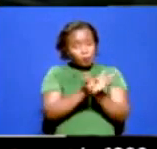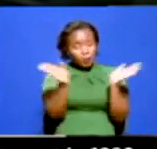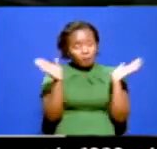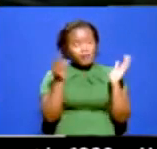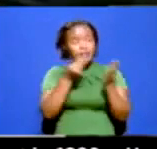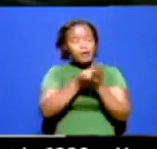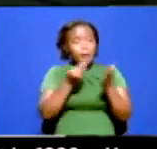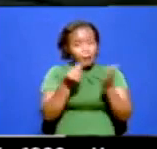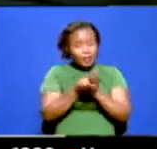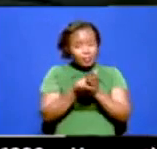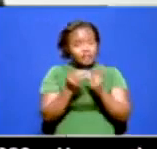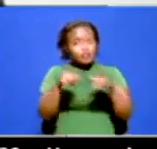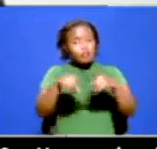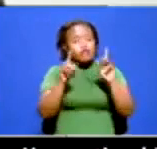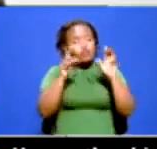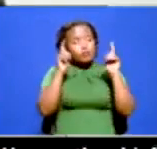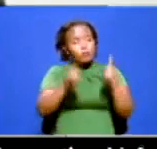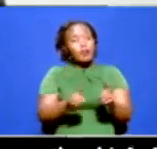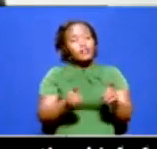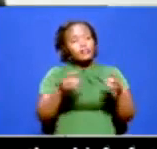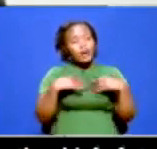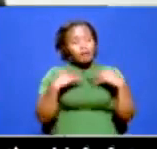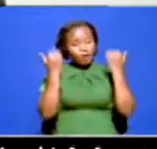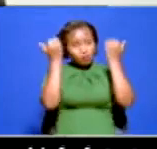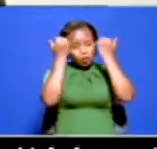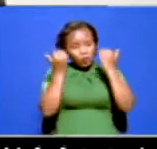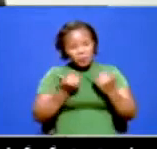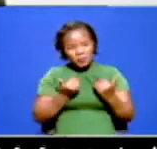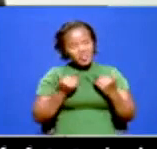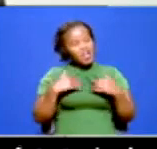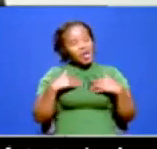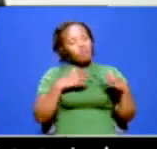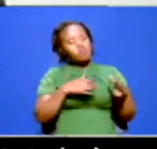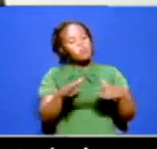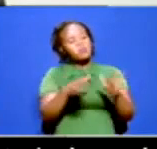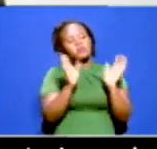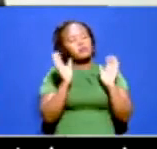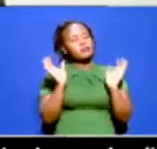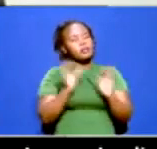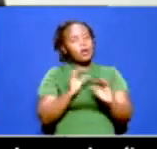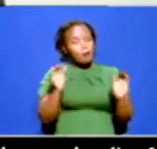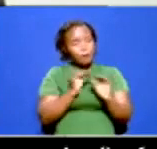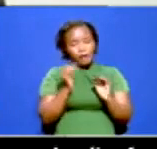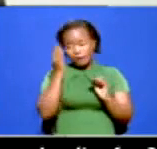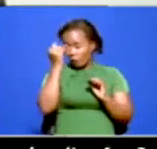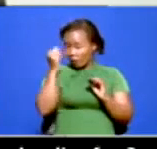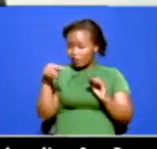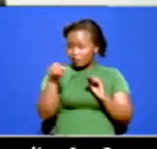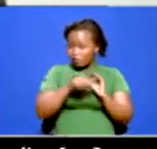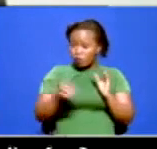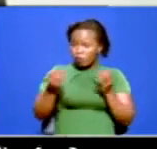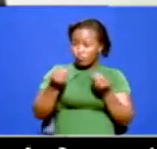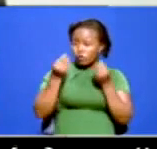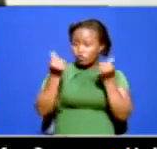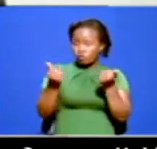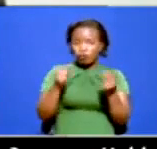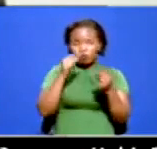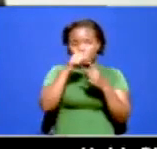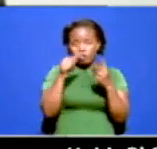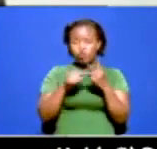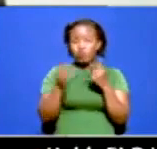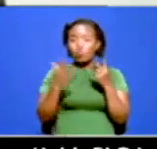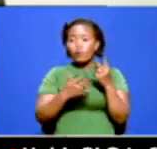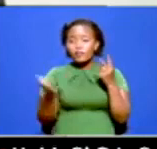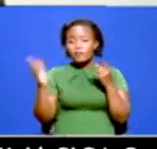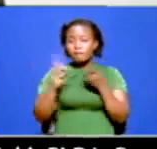you go through a court-martial. You have no chance. Because we have two ways of dealing with miscreant behaviors. One, you either go